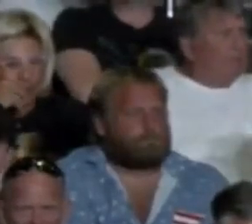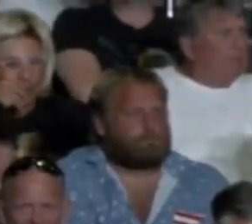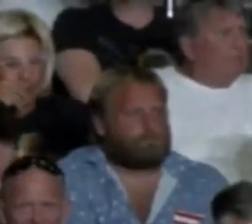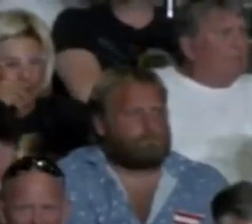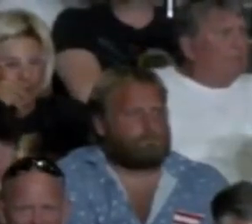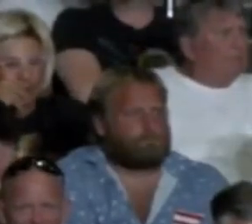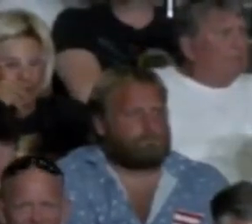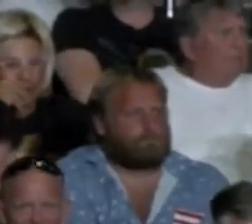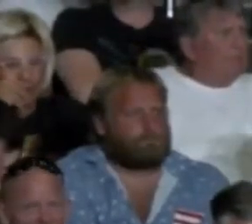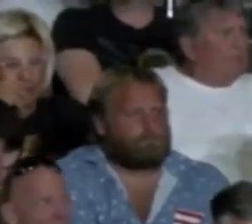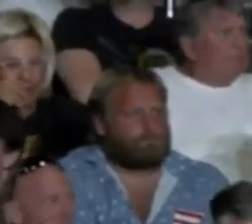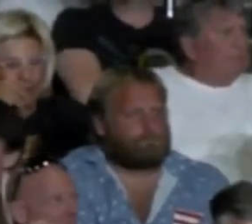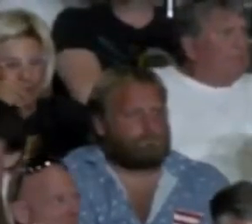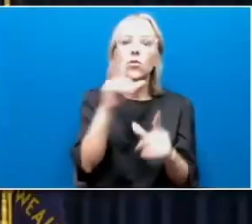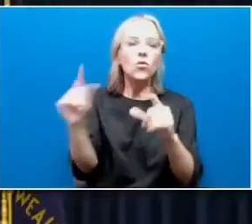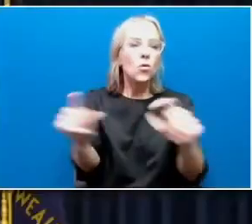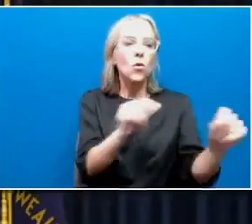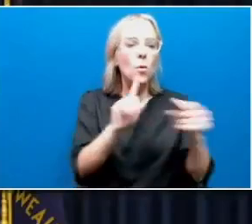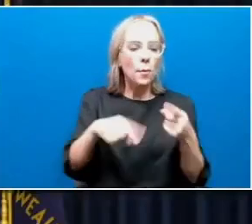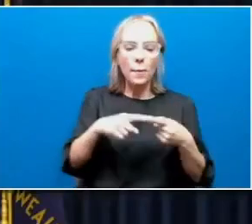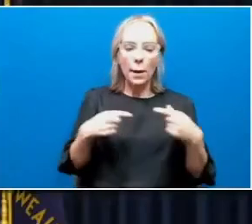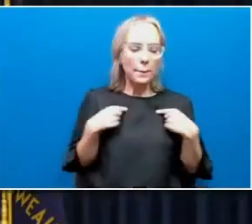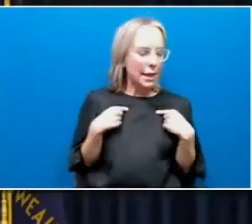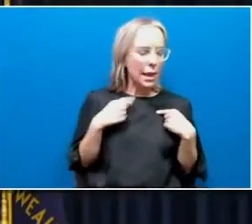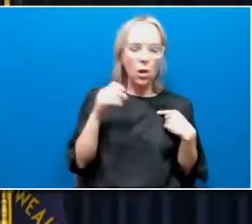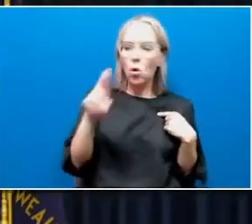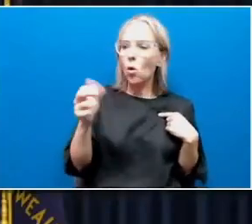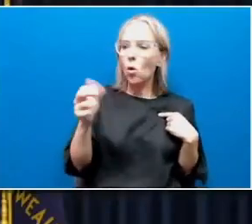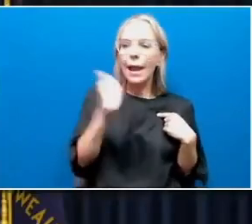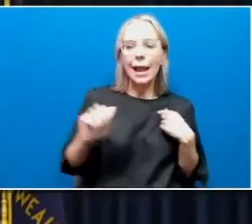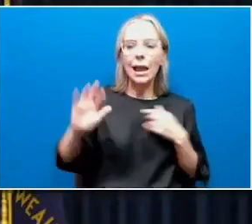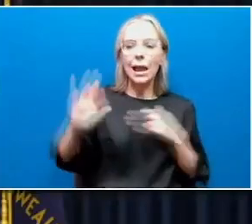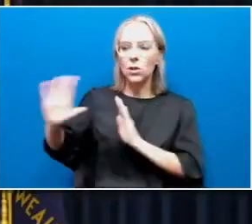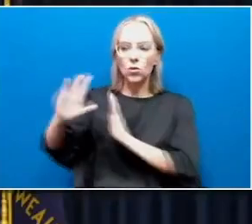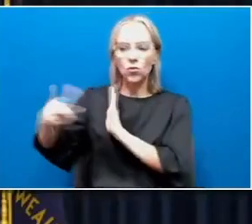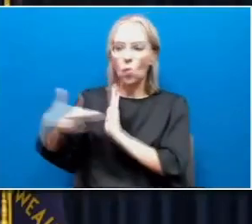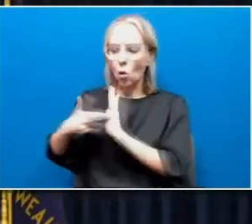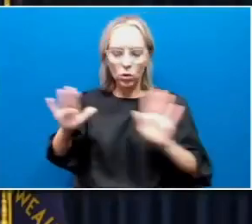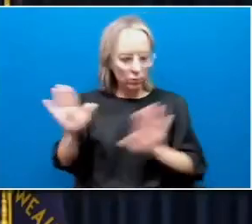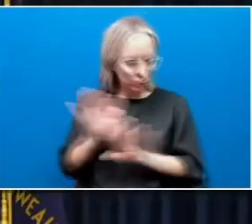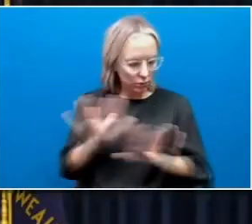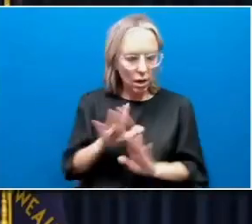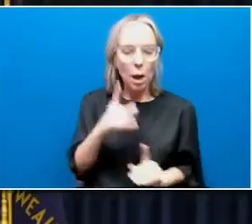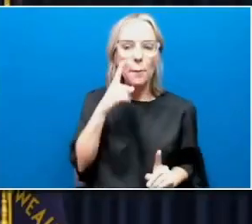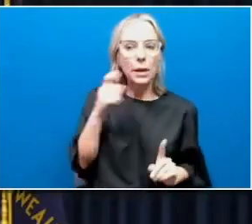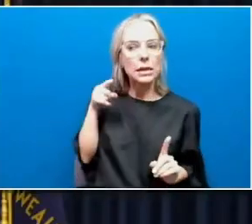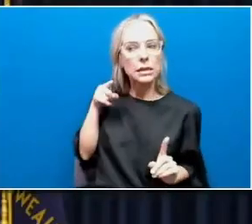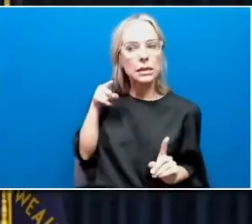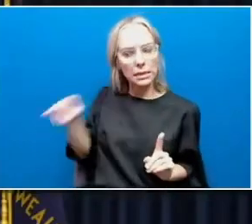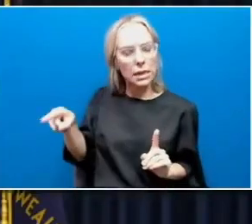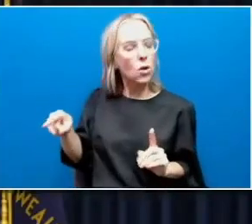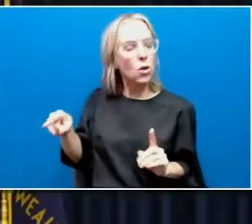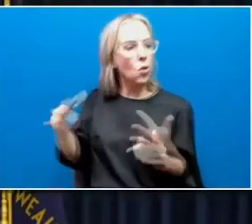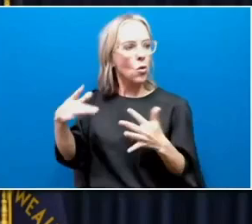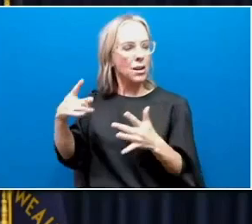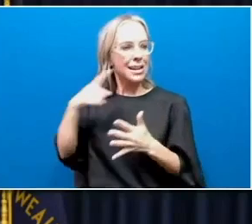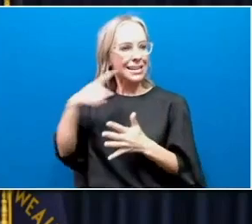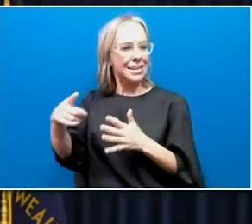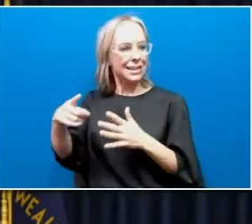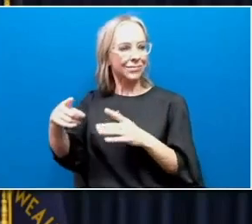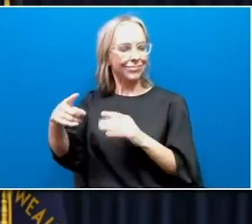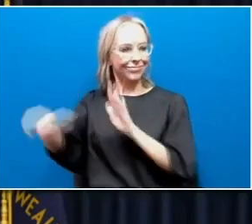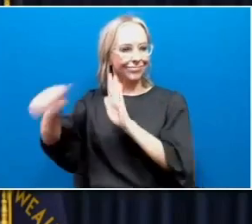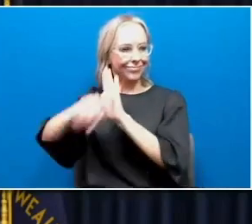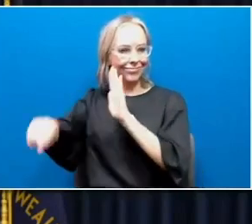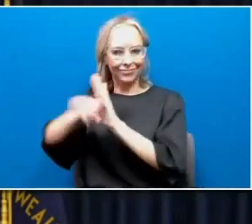anything that is rumored about me or any role he stepped into. It's because he has exploited and attempted to attack